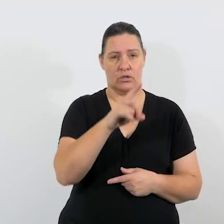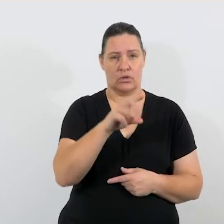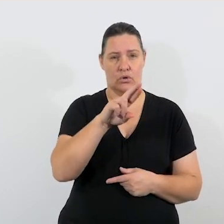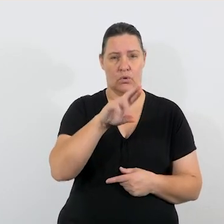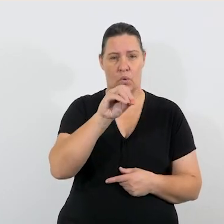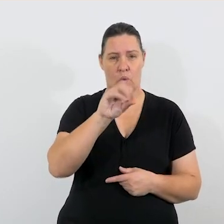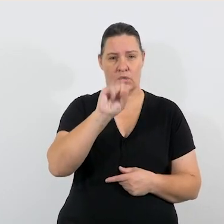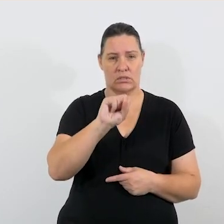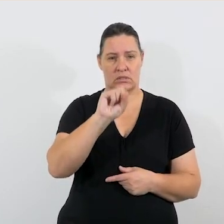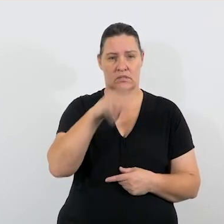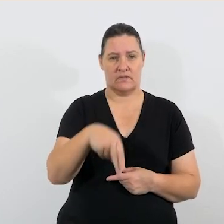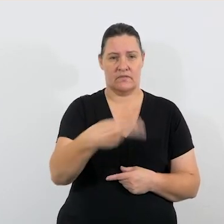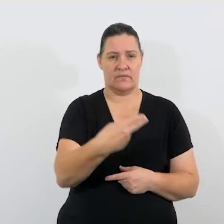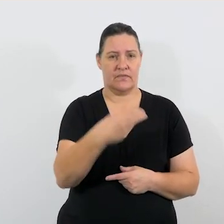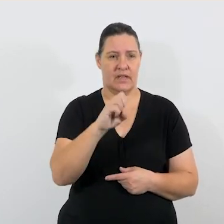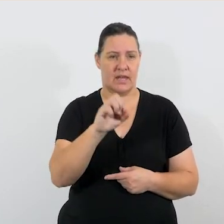hydrosphere,